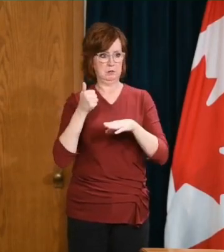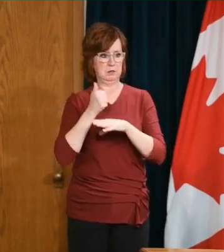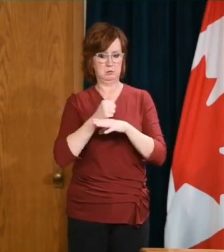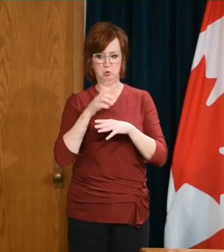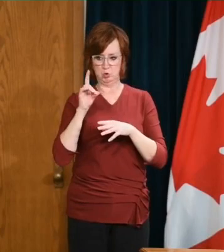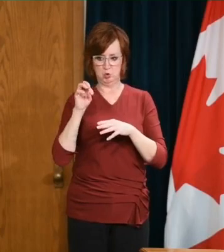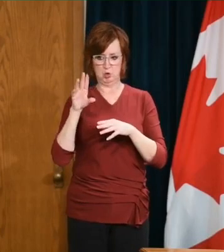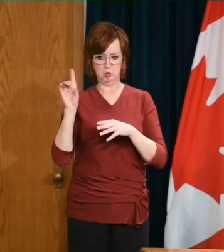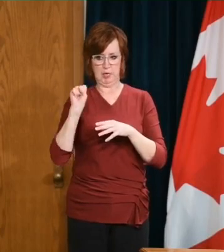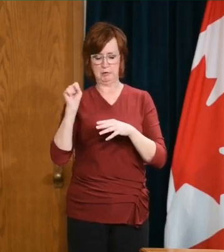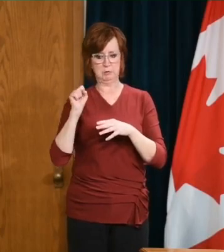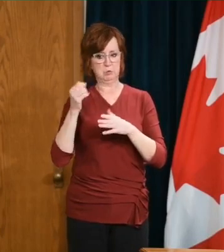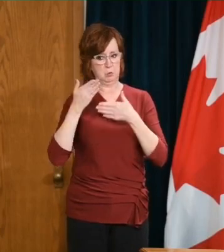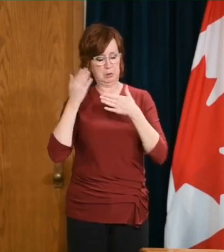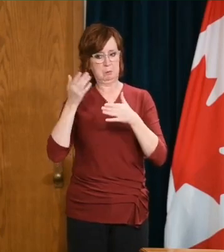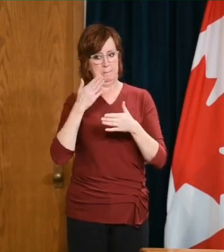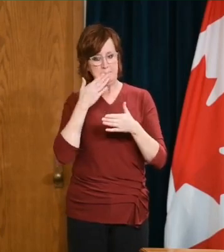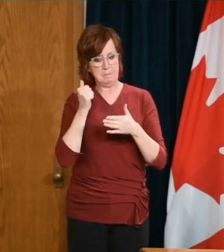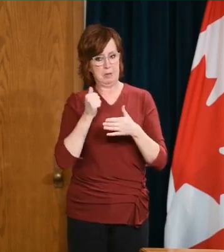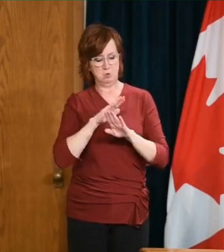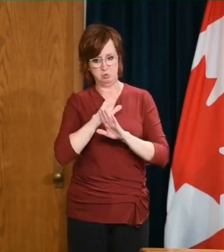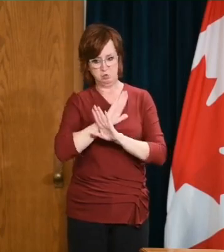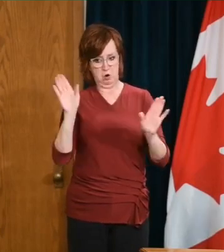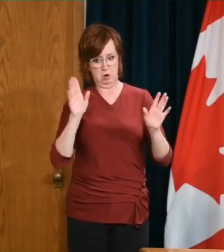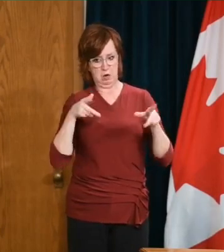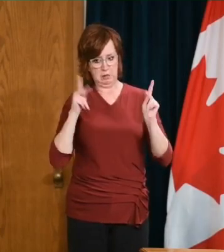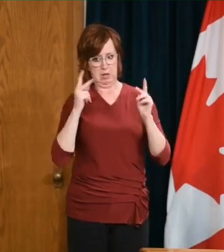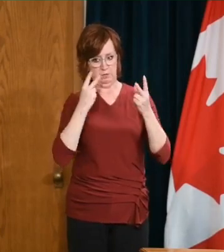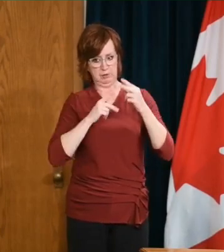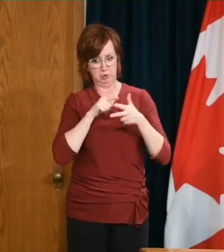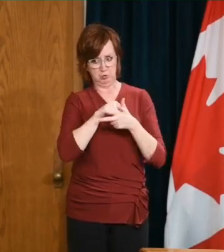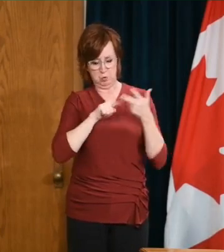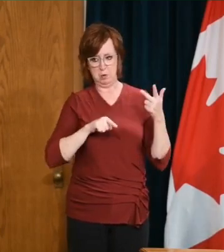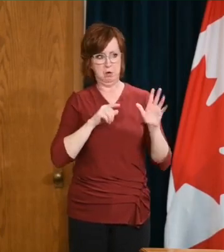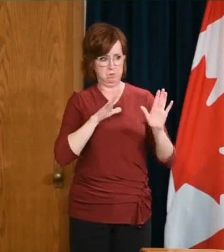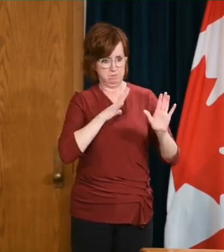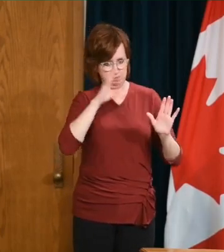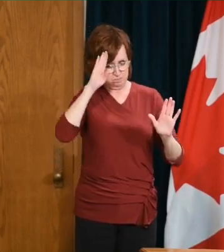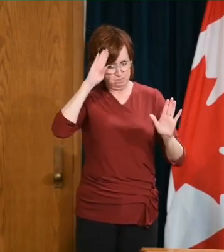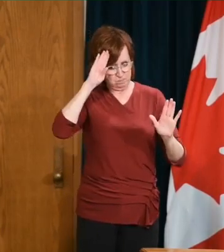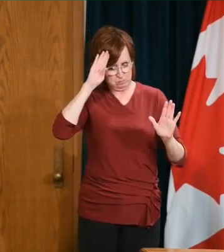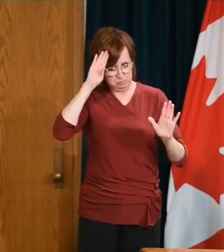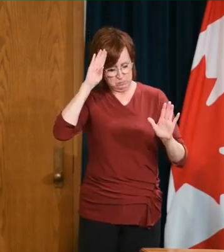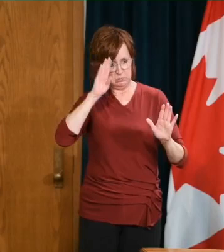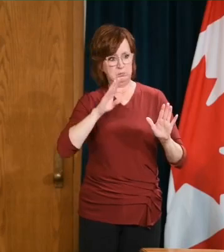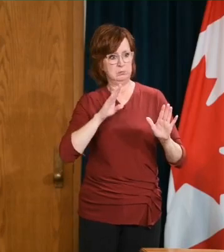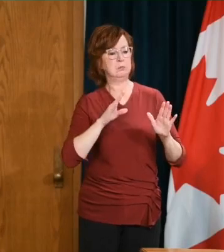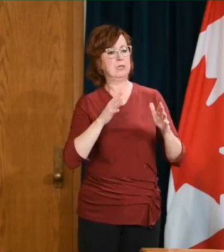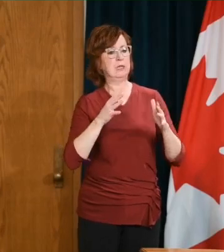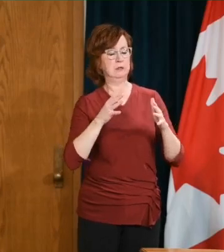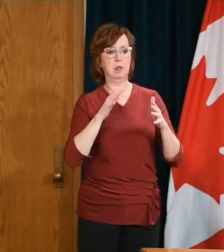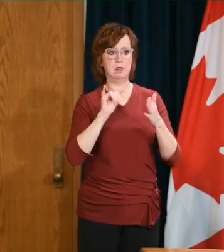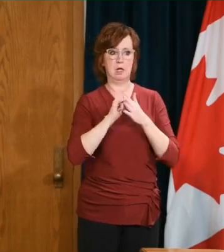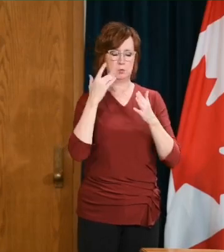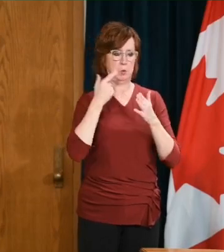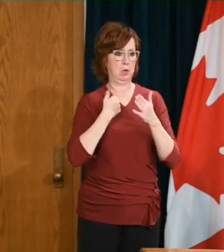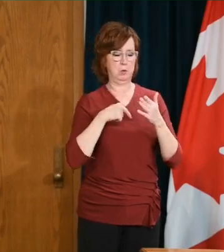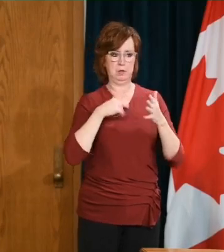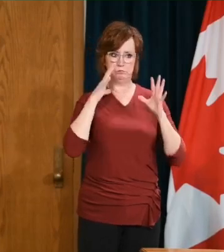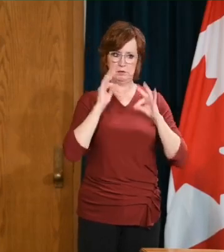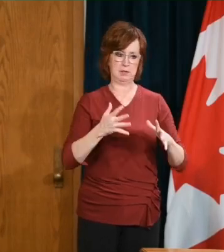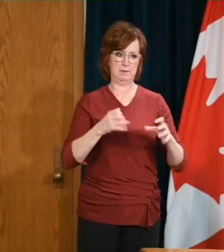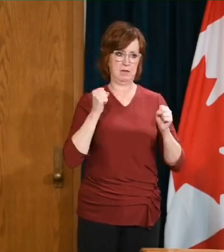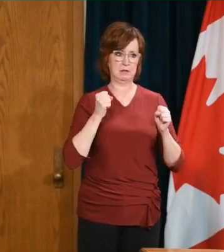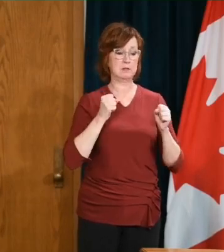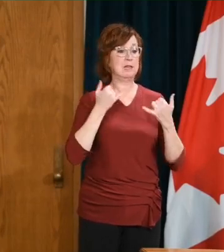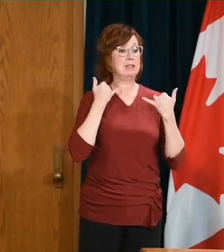Dr. Shahab's recommendation. Now we are in, Dr. Shah had referenced this yesterday, that often you